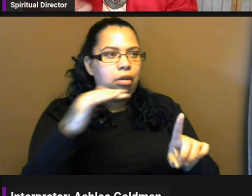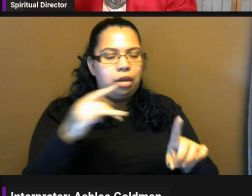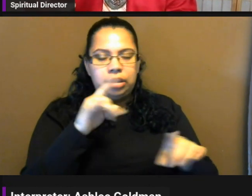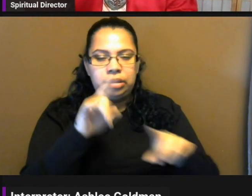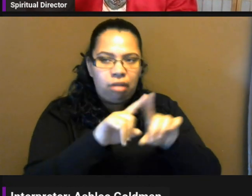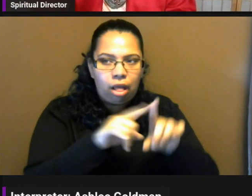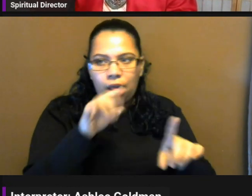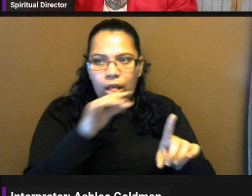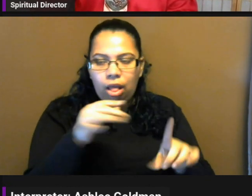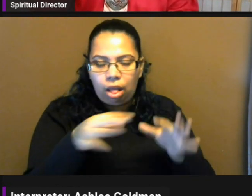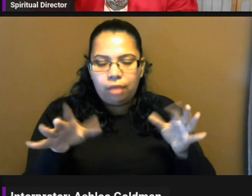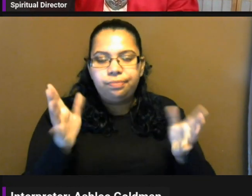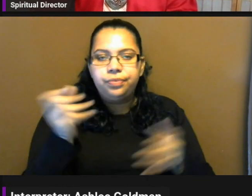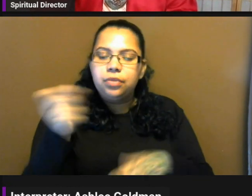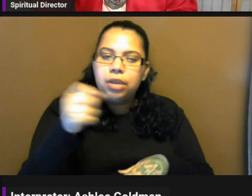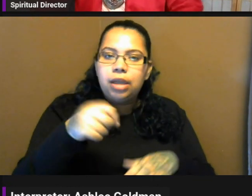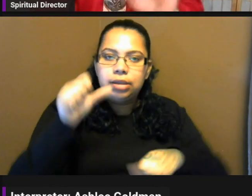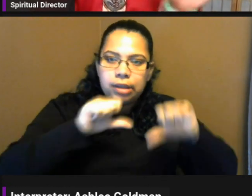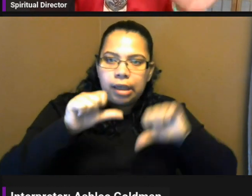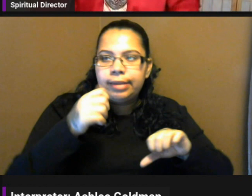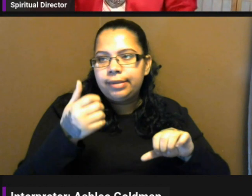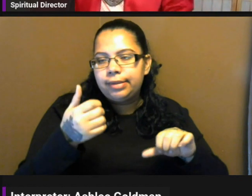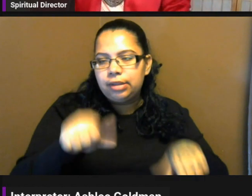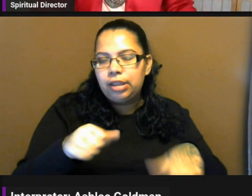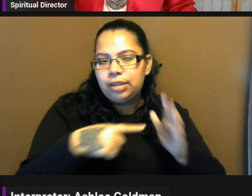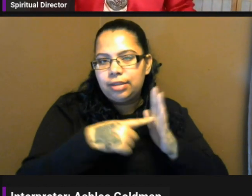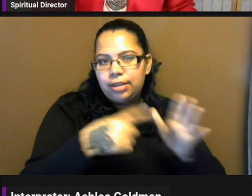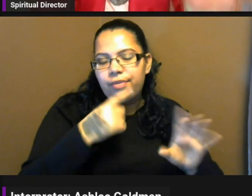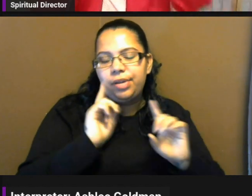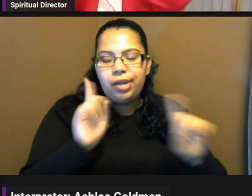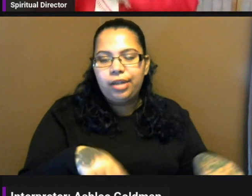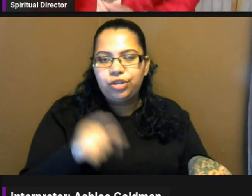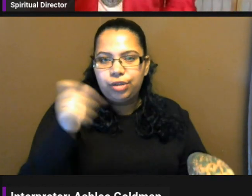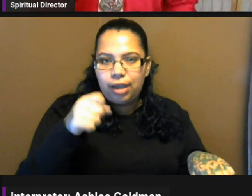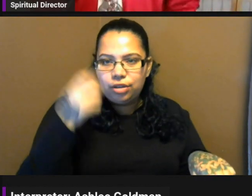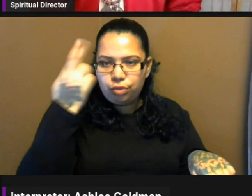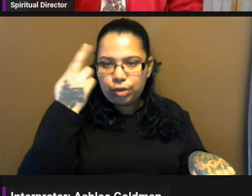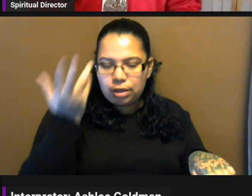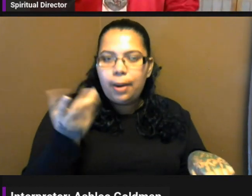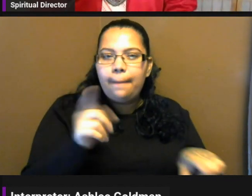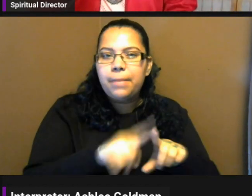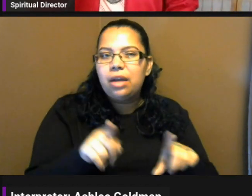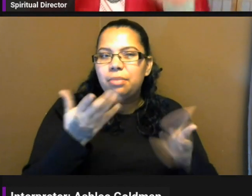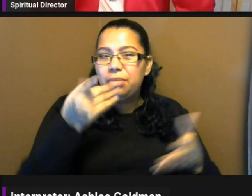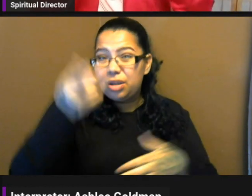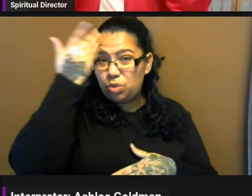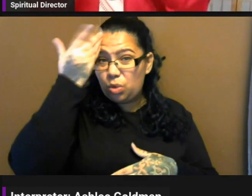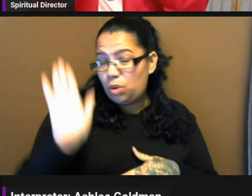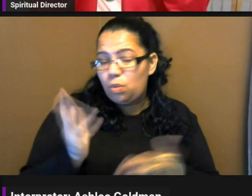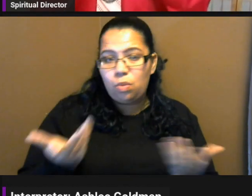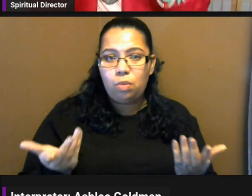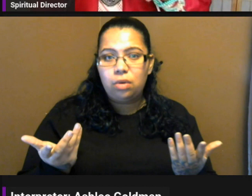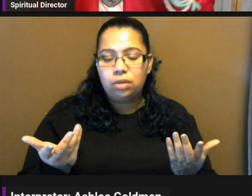And yes, we could scientific. Yes, there is a reason. But suppose you don't know the reason. Does